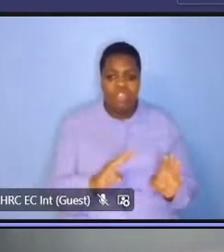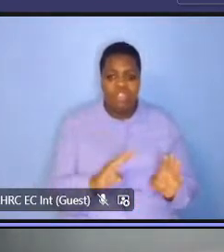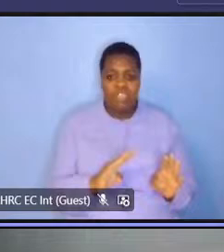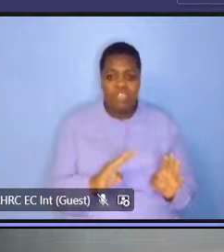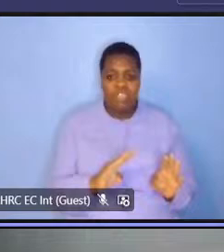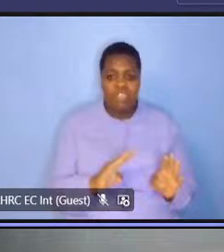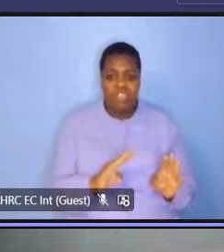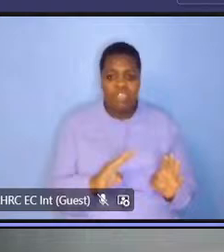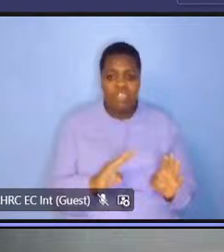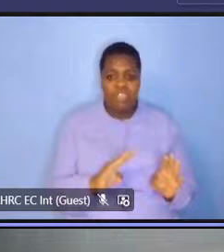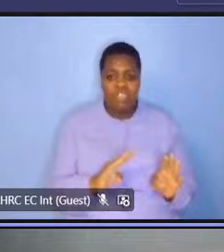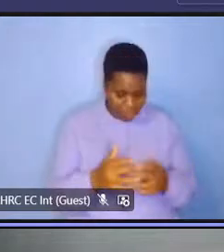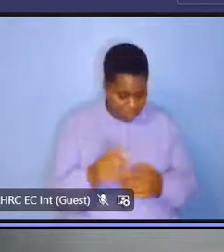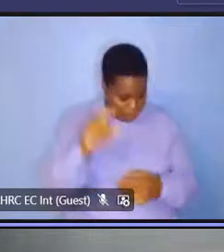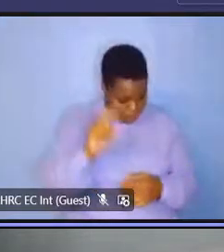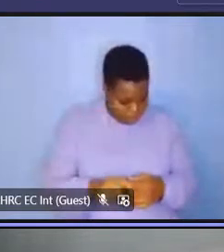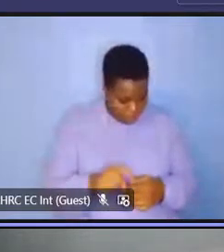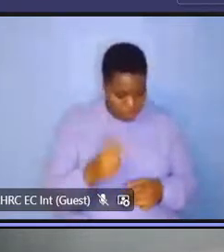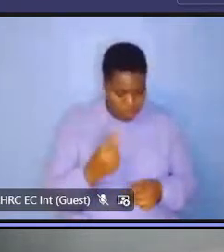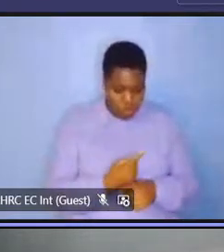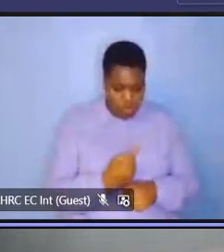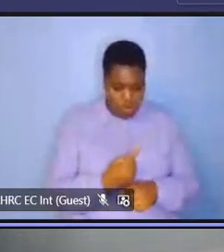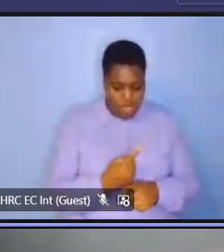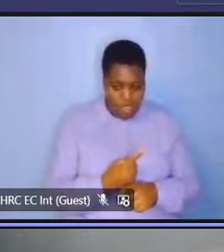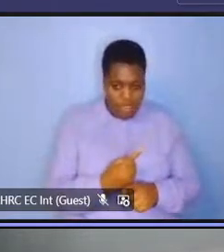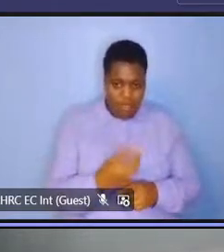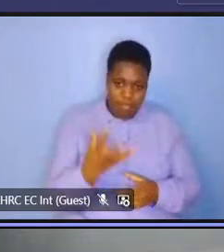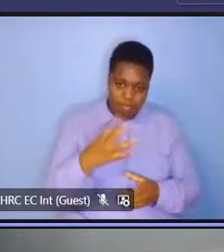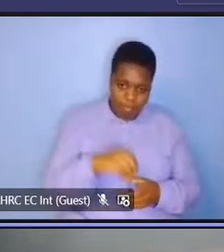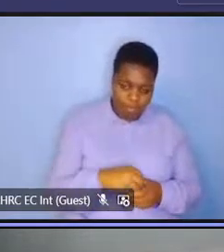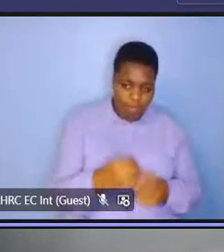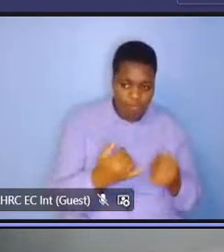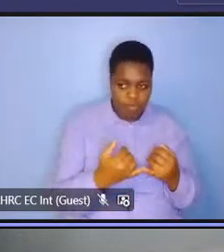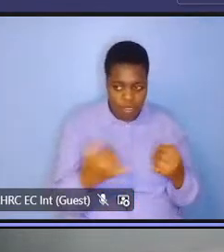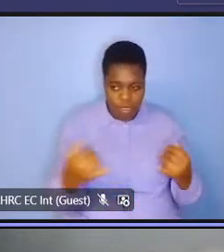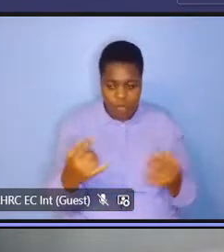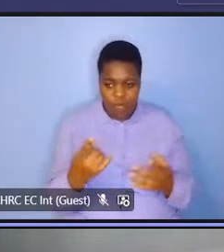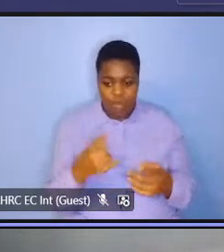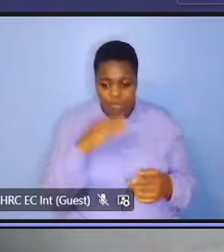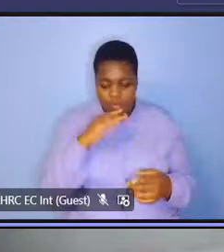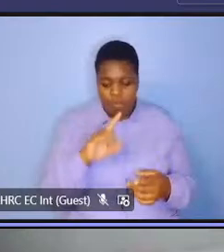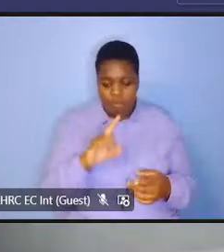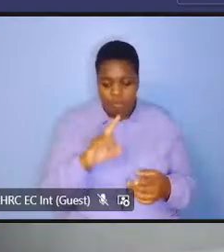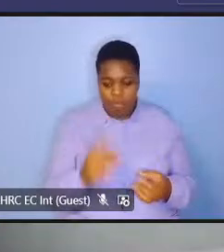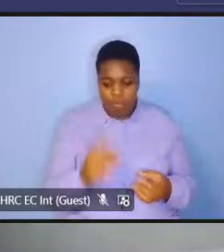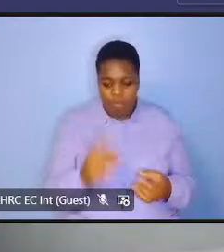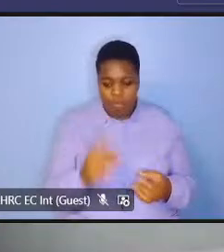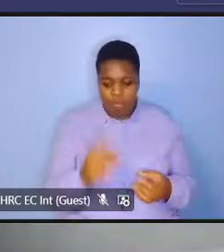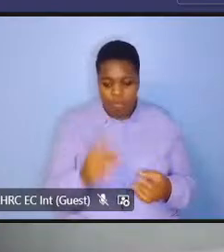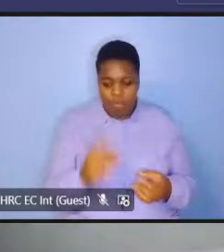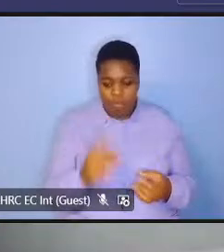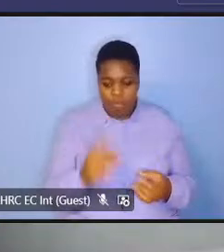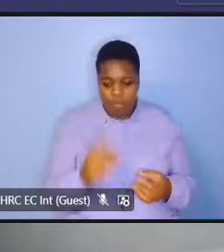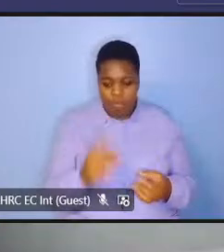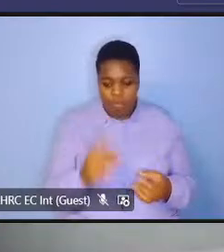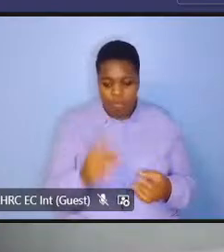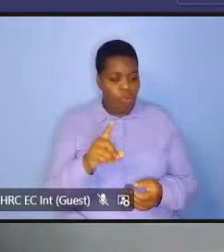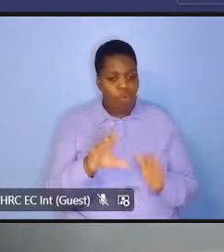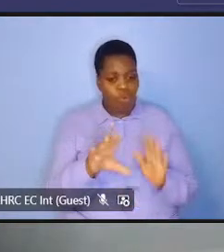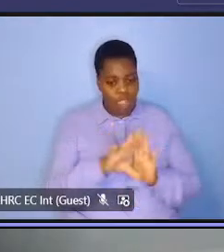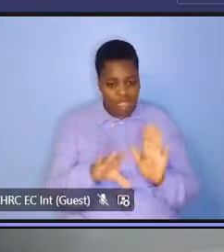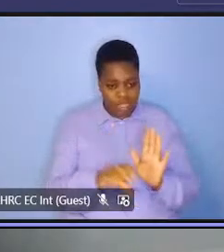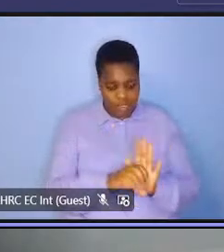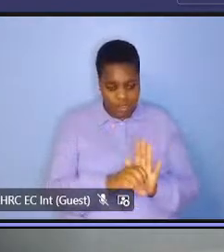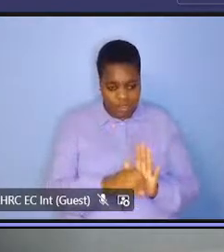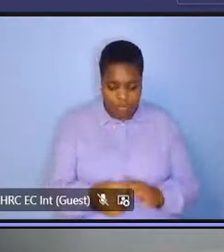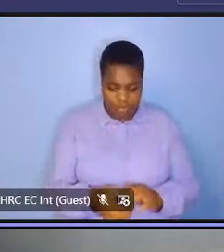anything, should at all times be in line with what is provided for in the preamble of the Act.